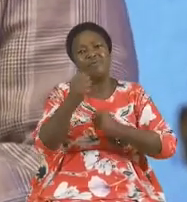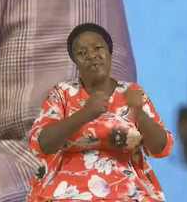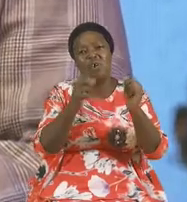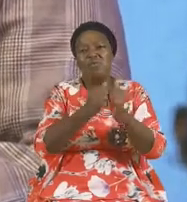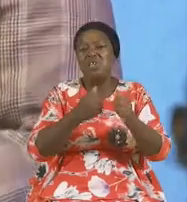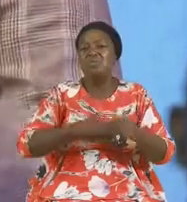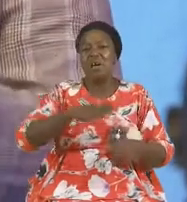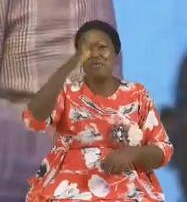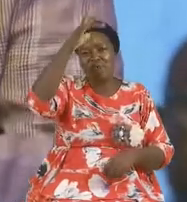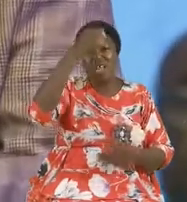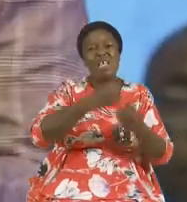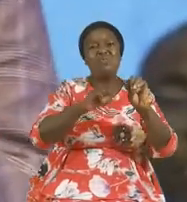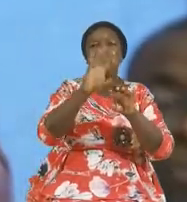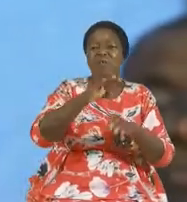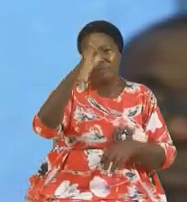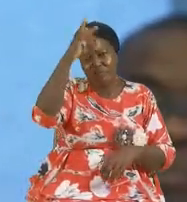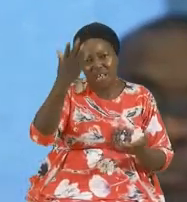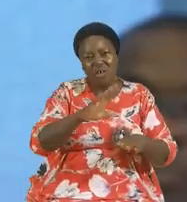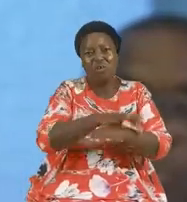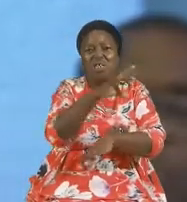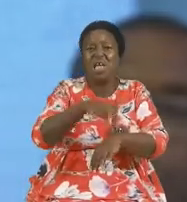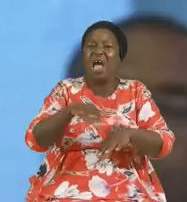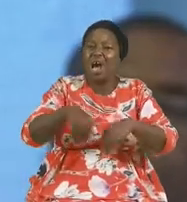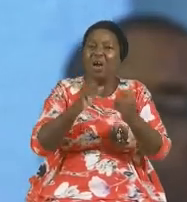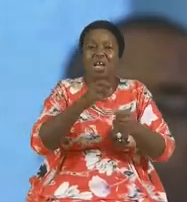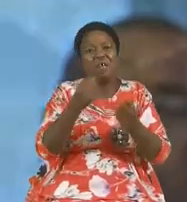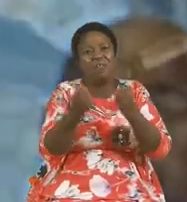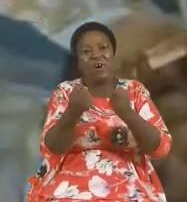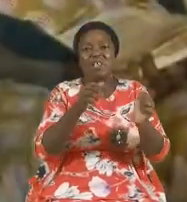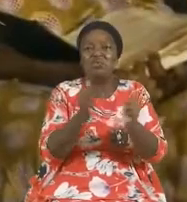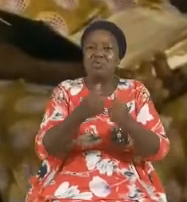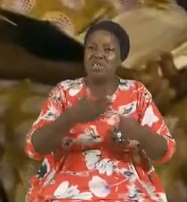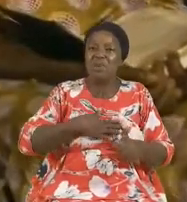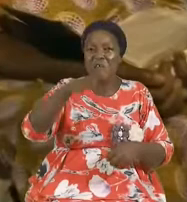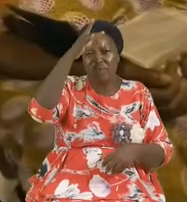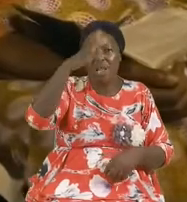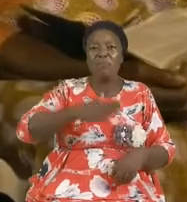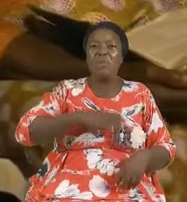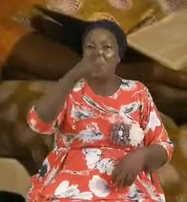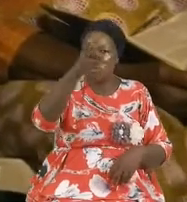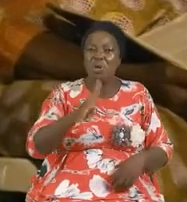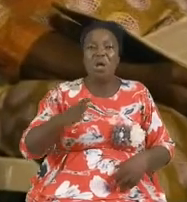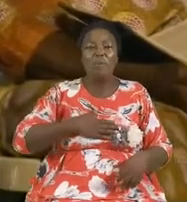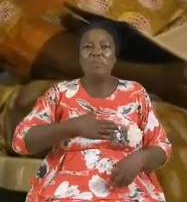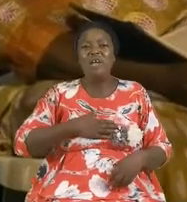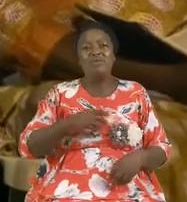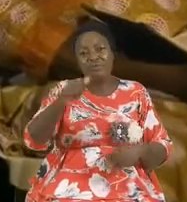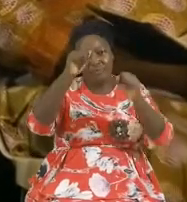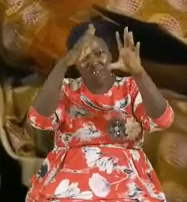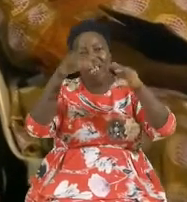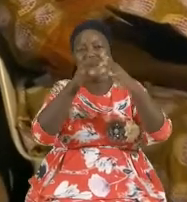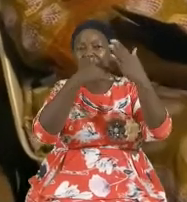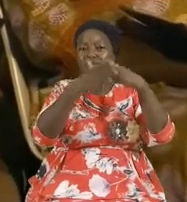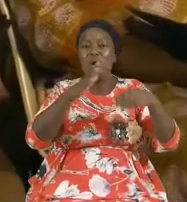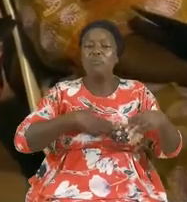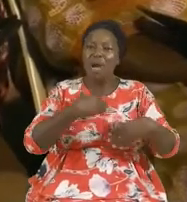say, how can I fight with my father, even your father here on earth, how can I fight with my